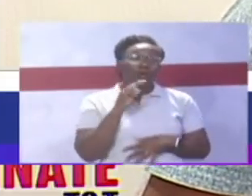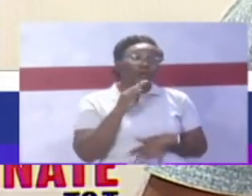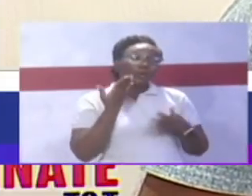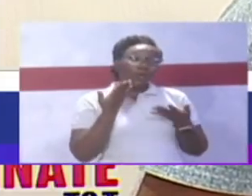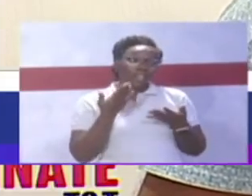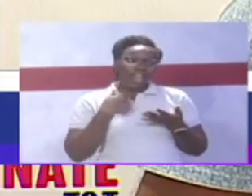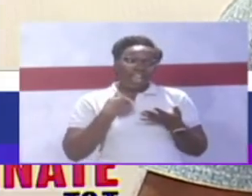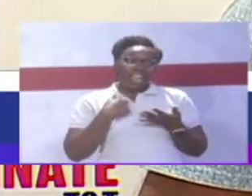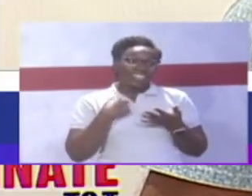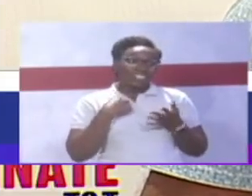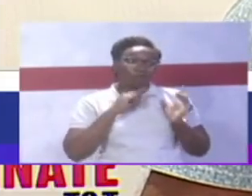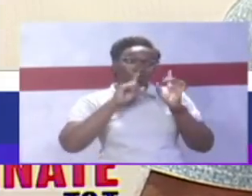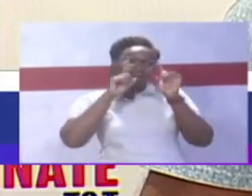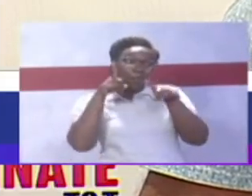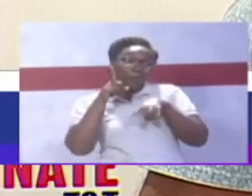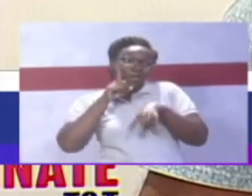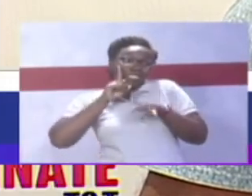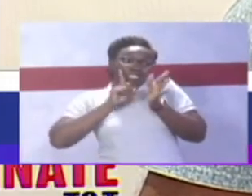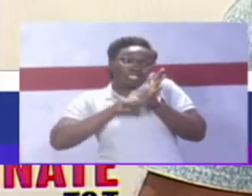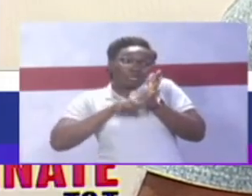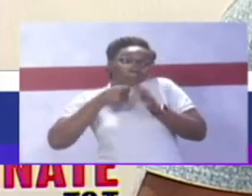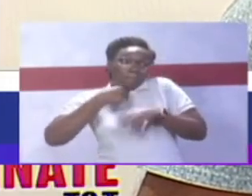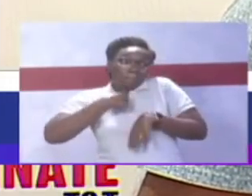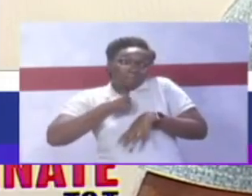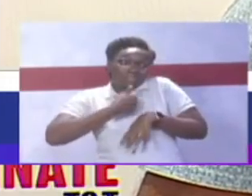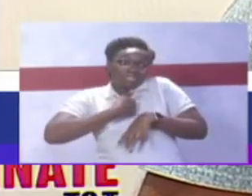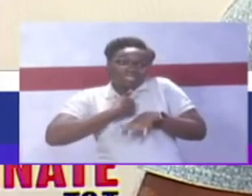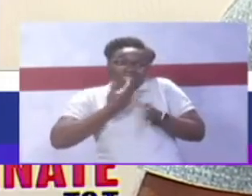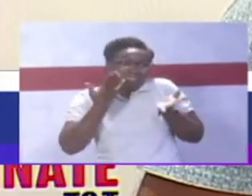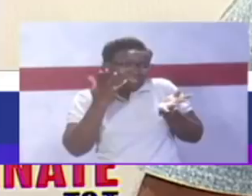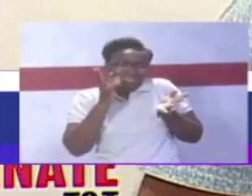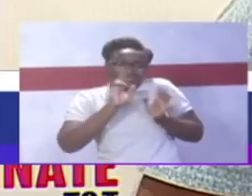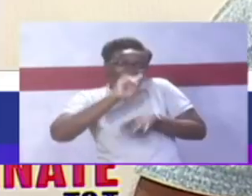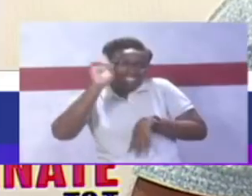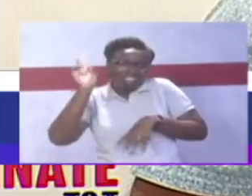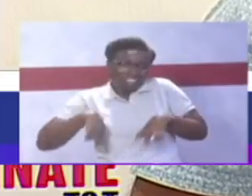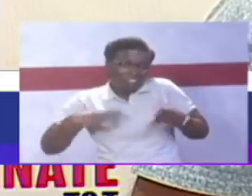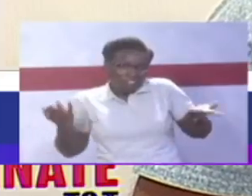went and got checkup. I felt good every morning, so I went out to work.